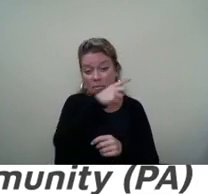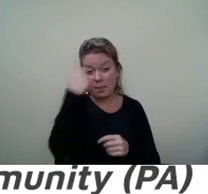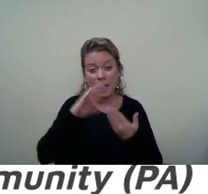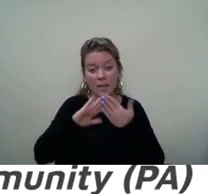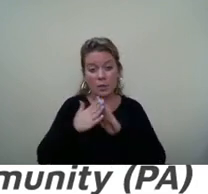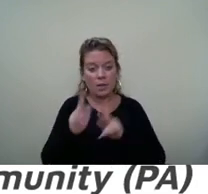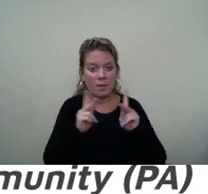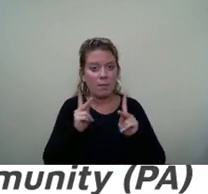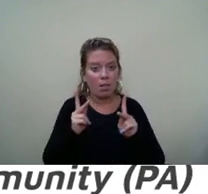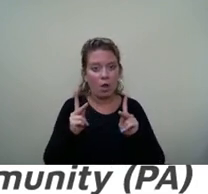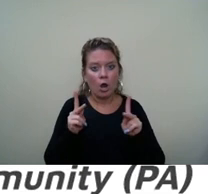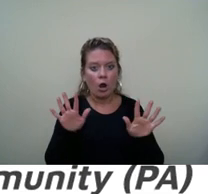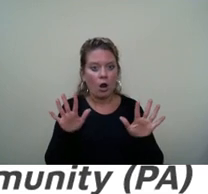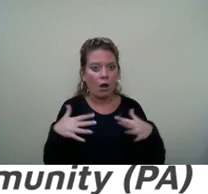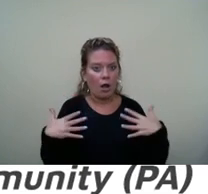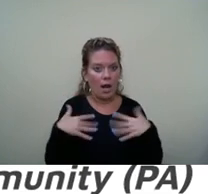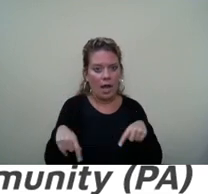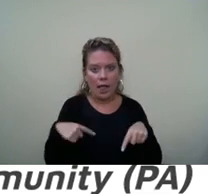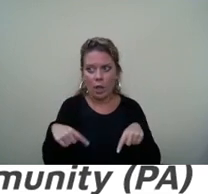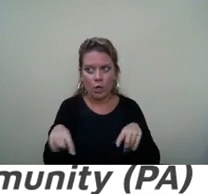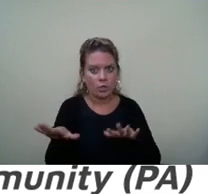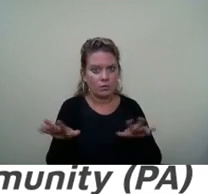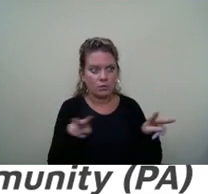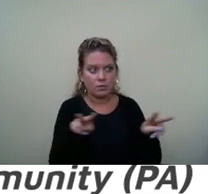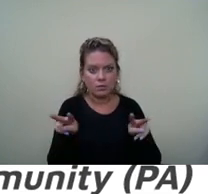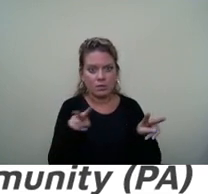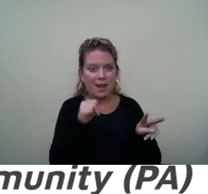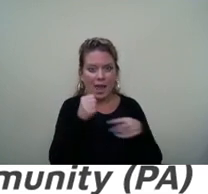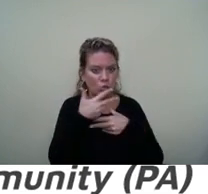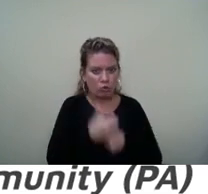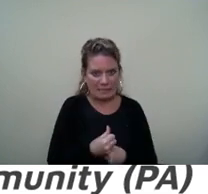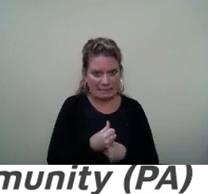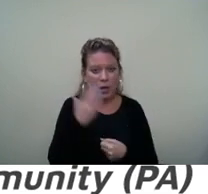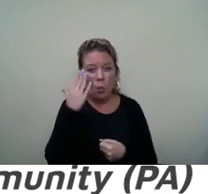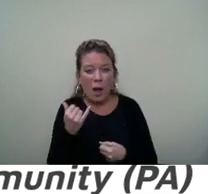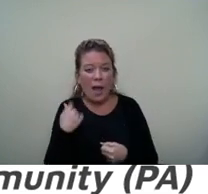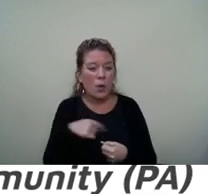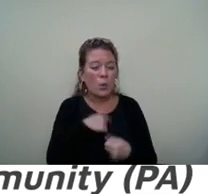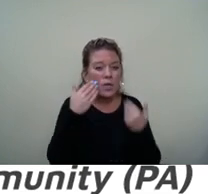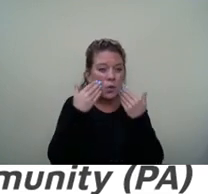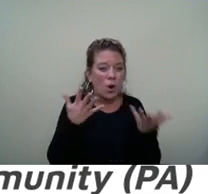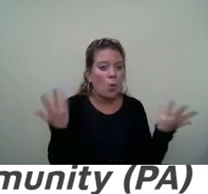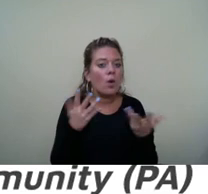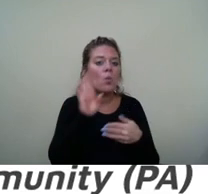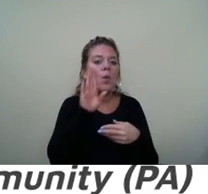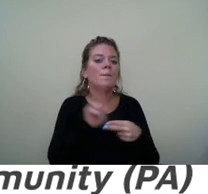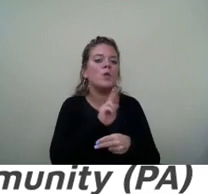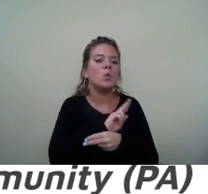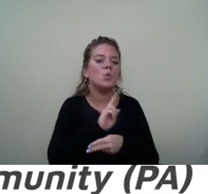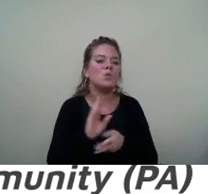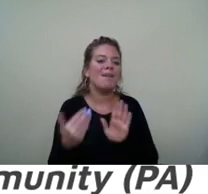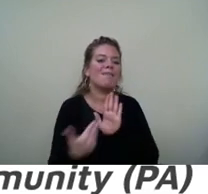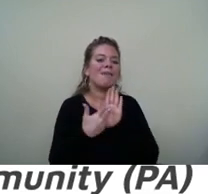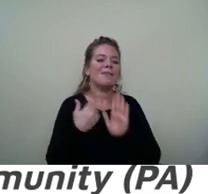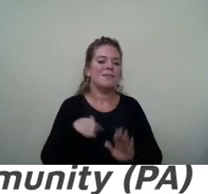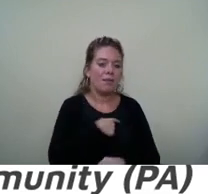is on high alert, right? They're very distrusting because we don't know what's going to be perpetrated against us.